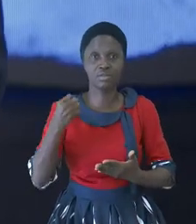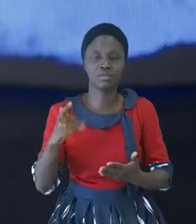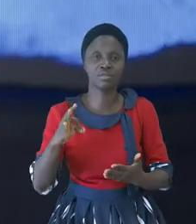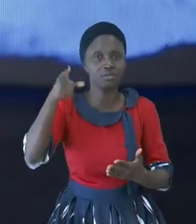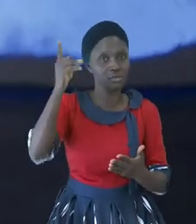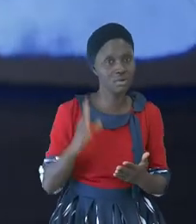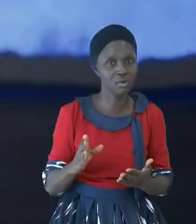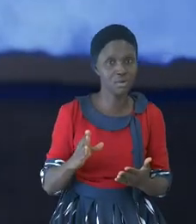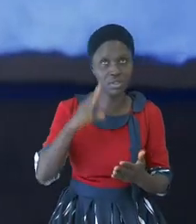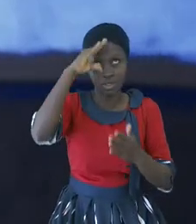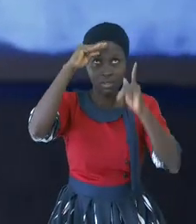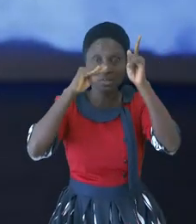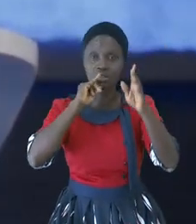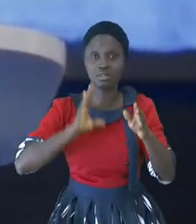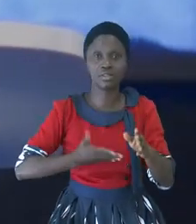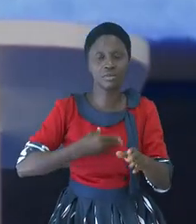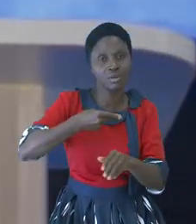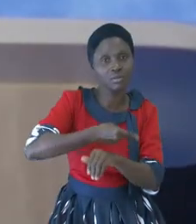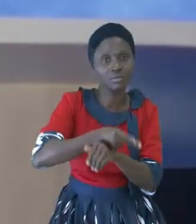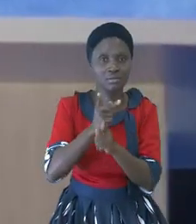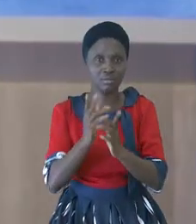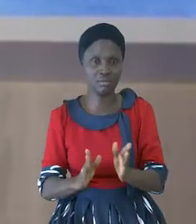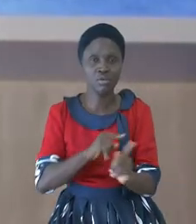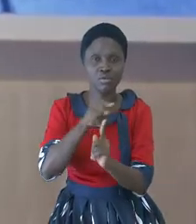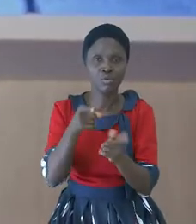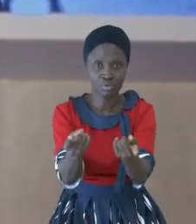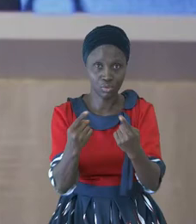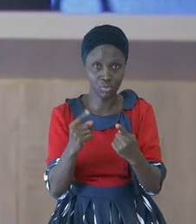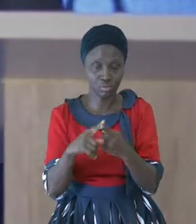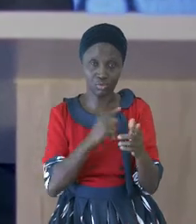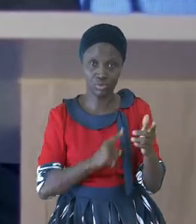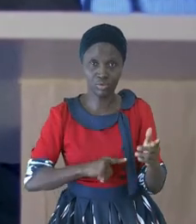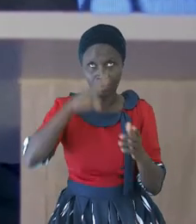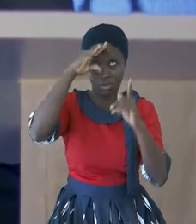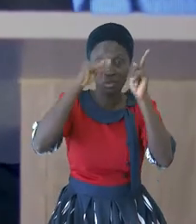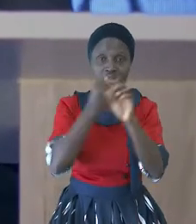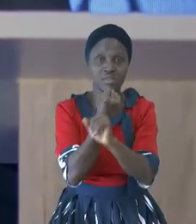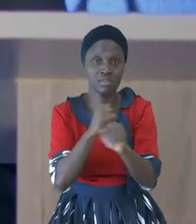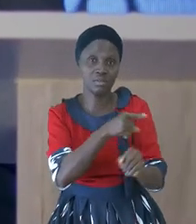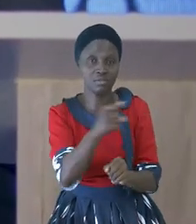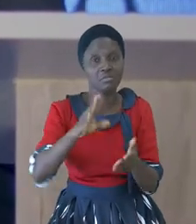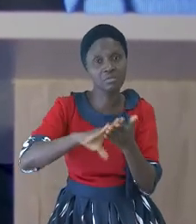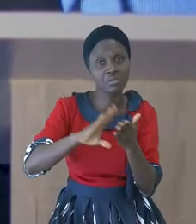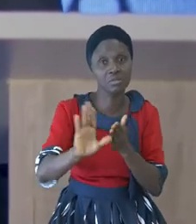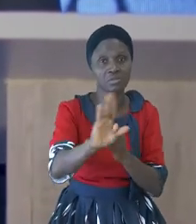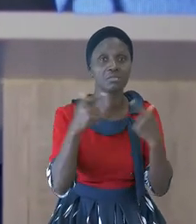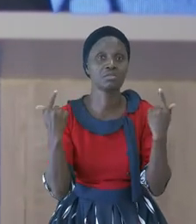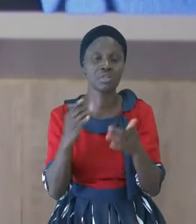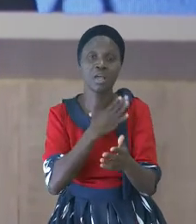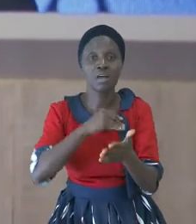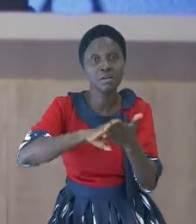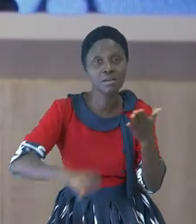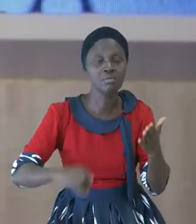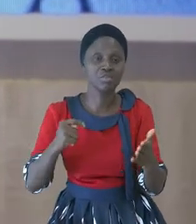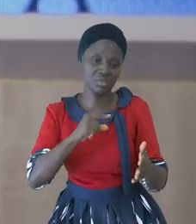is a shepherd. When you come to the Lord, he saves you. He forgives your sin. He takes away the guilt